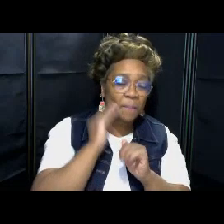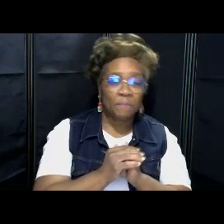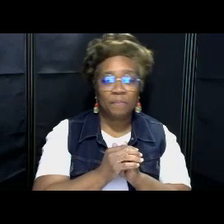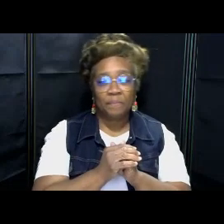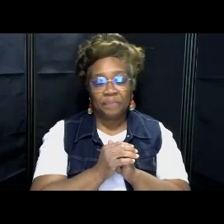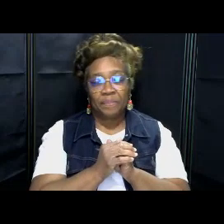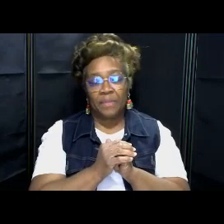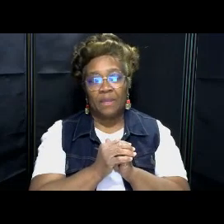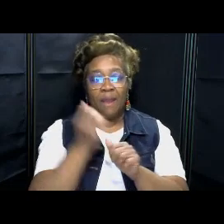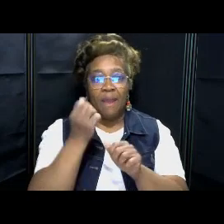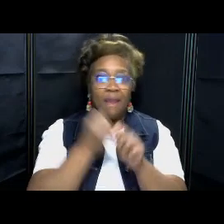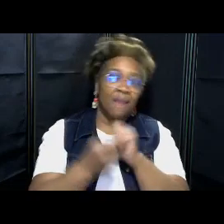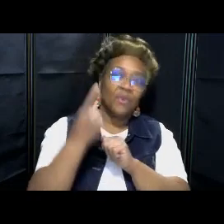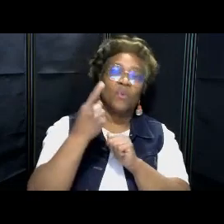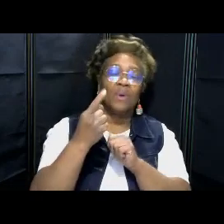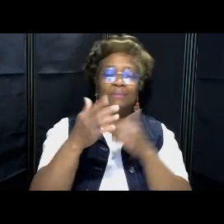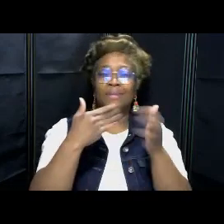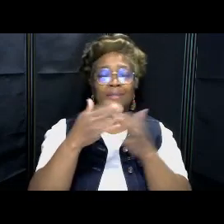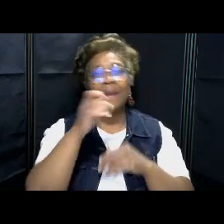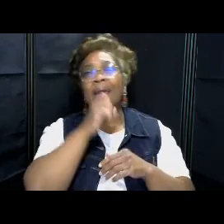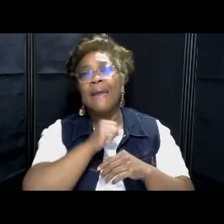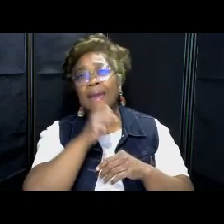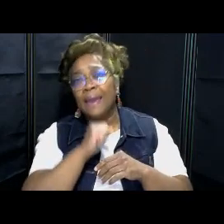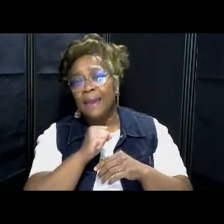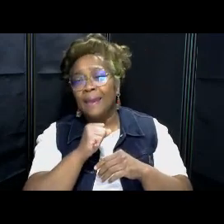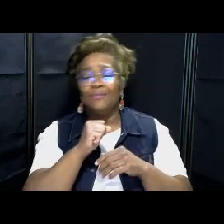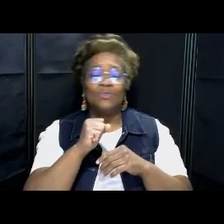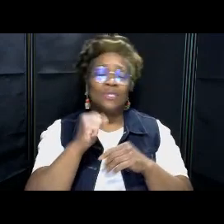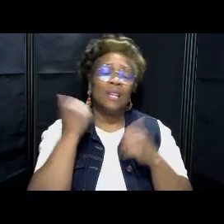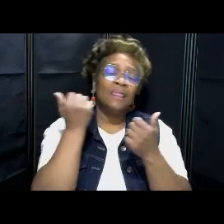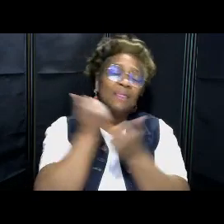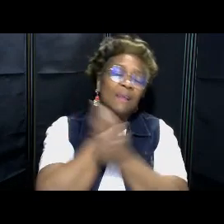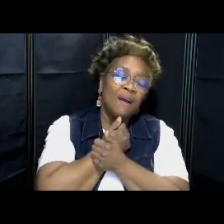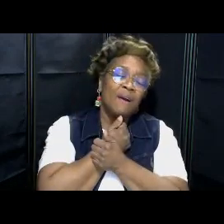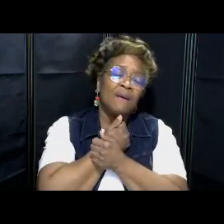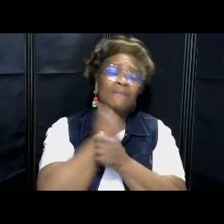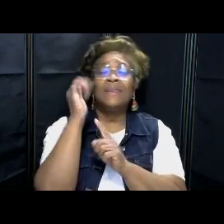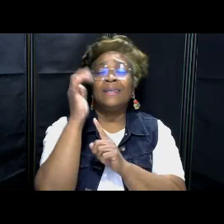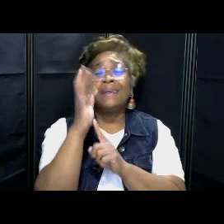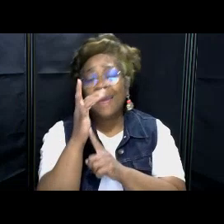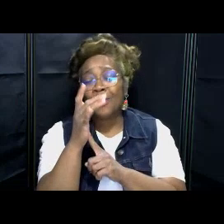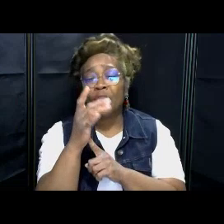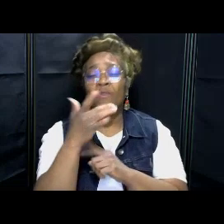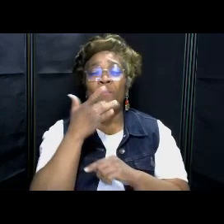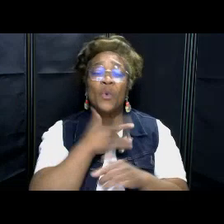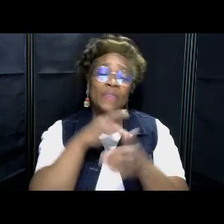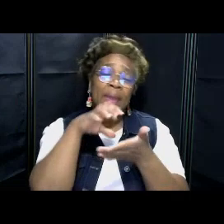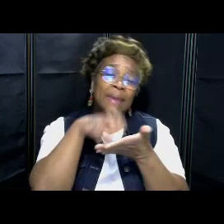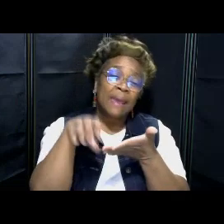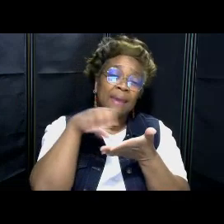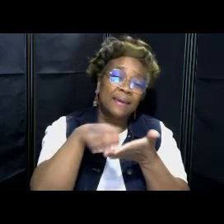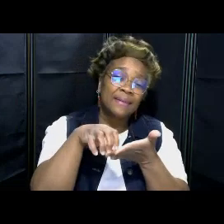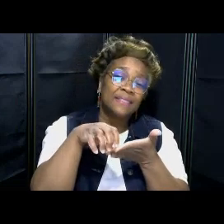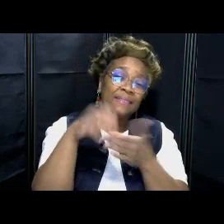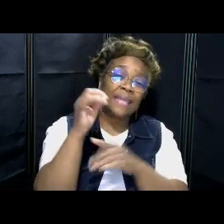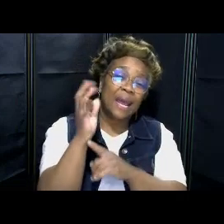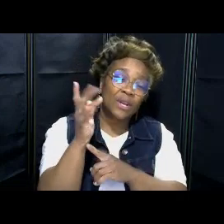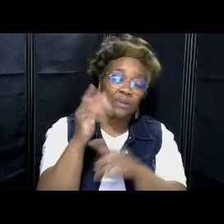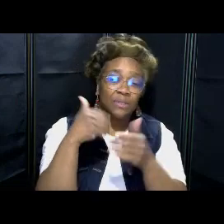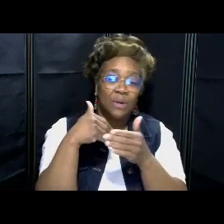And everybody, no matter how old or how young, loves a candle on a cake. So next month